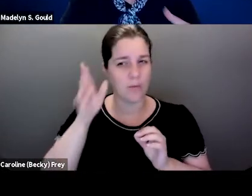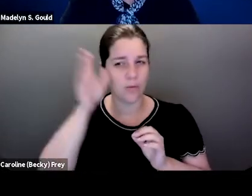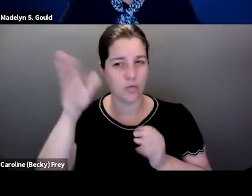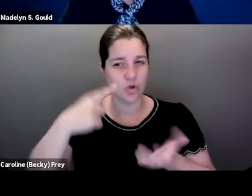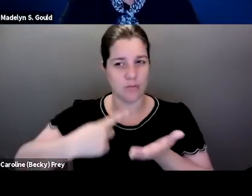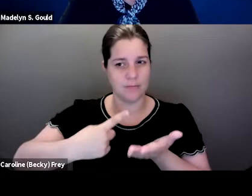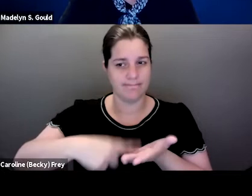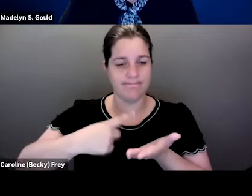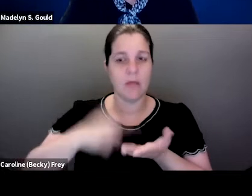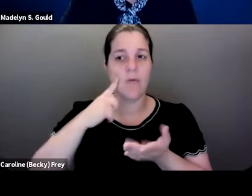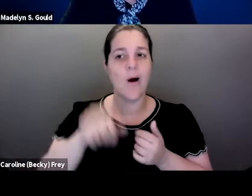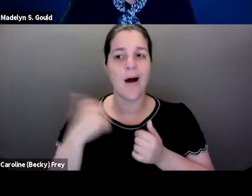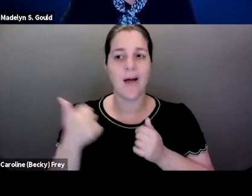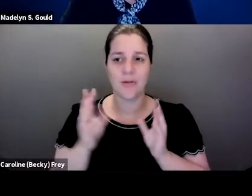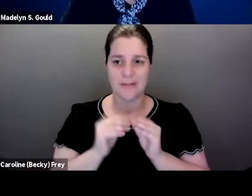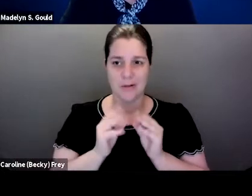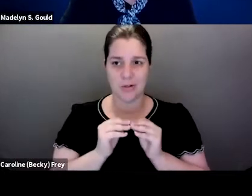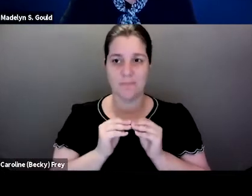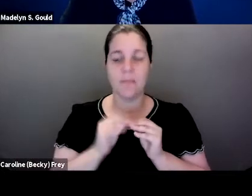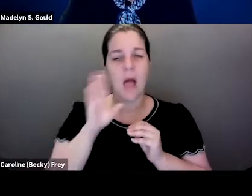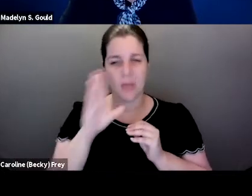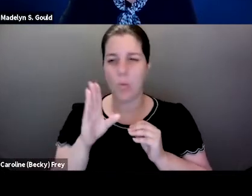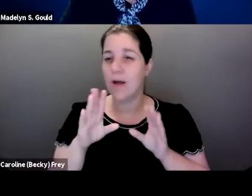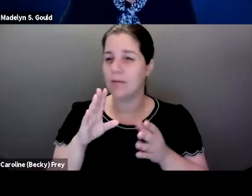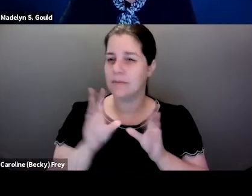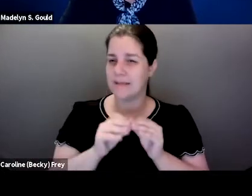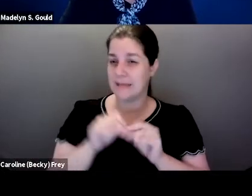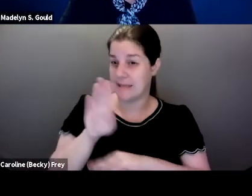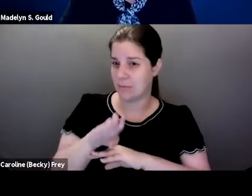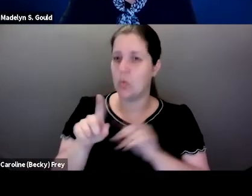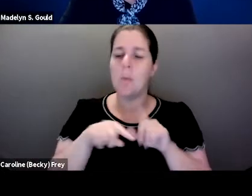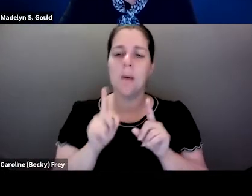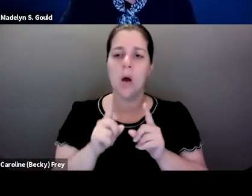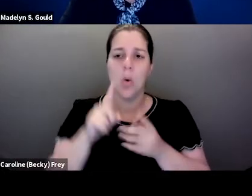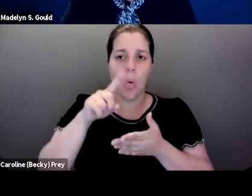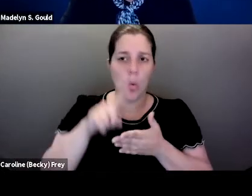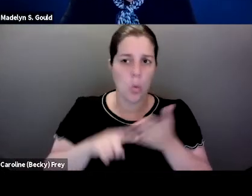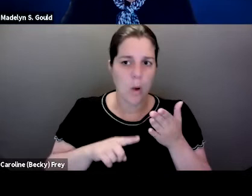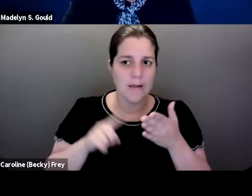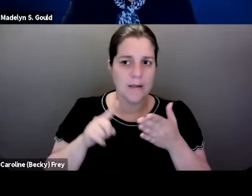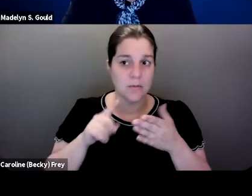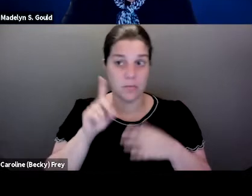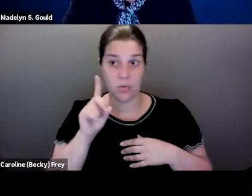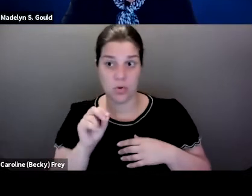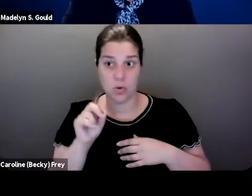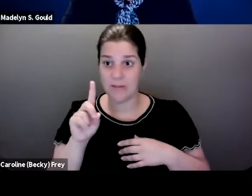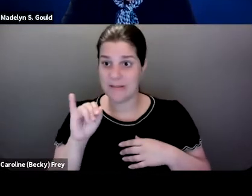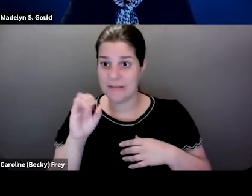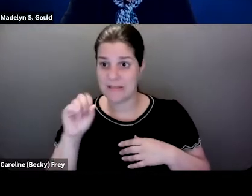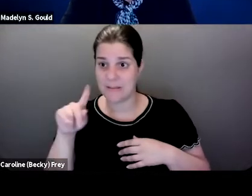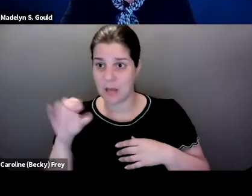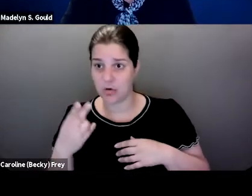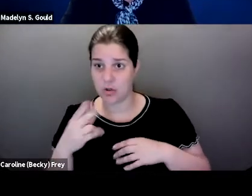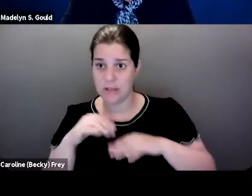in another session today, is do dispatch and outcomes vary for different risk groups,